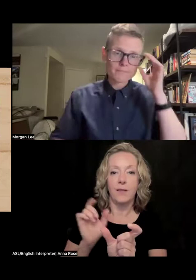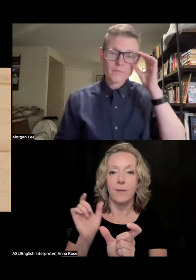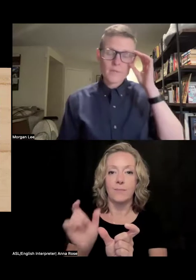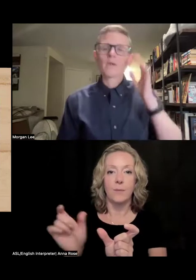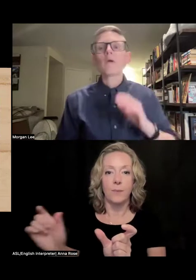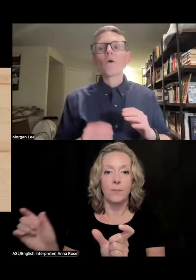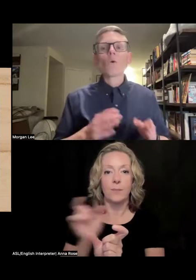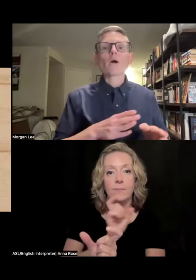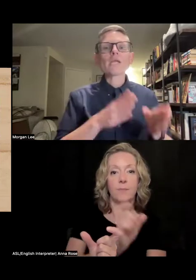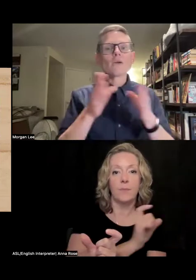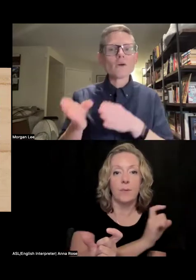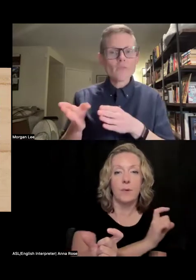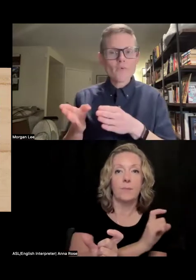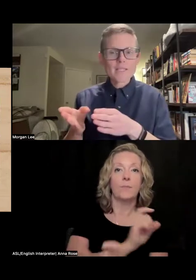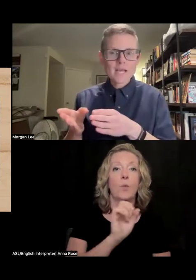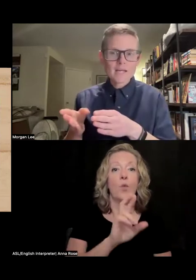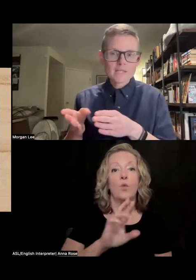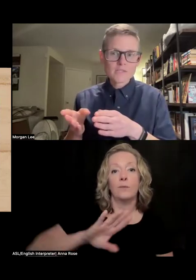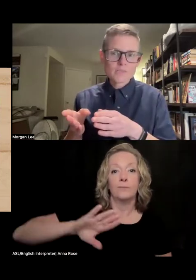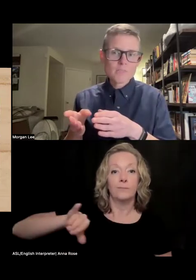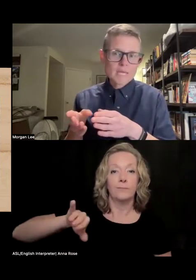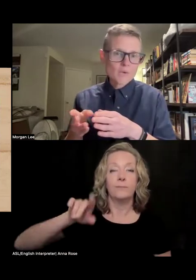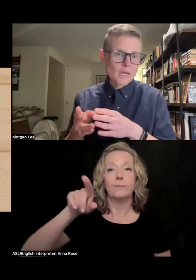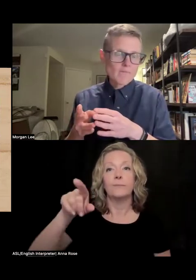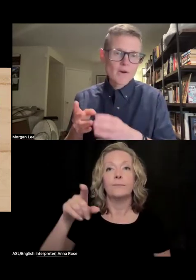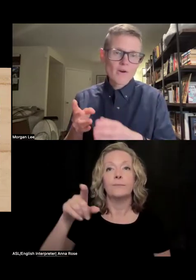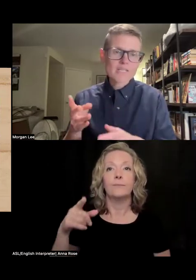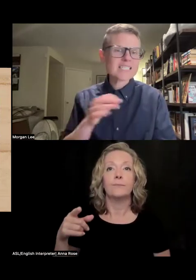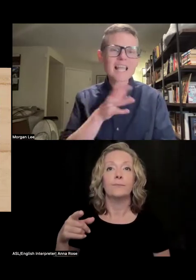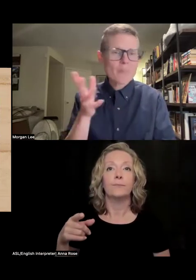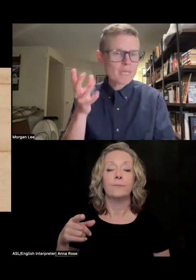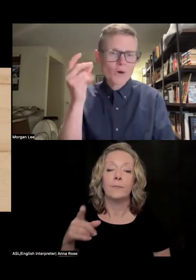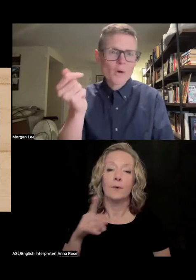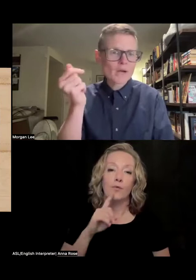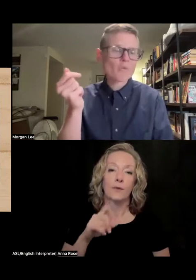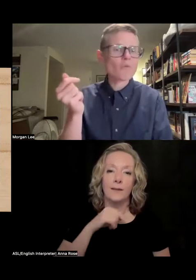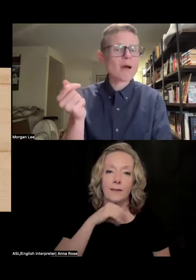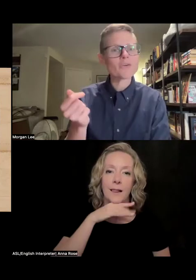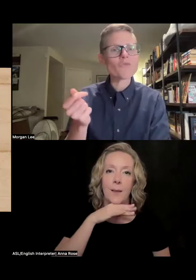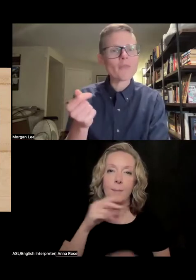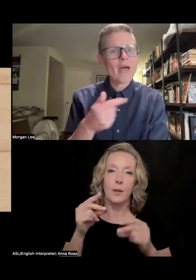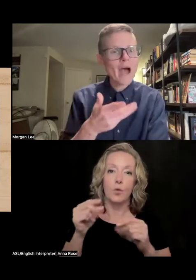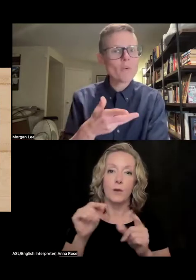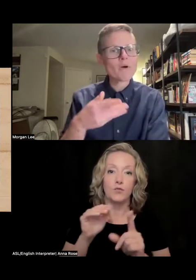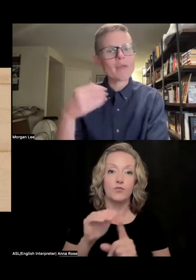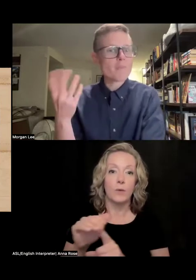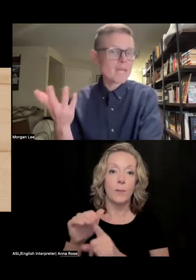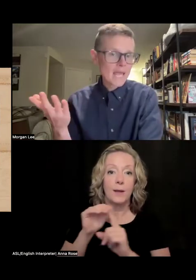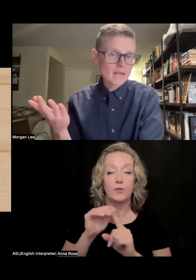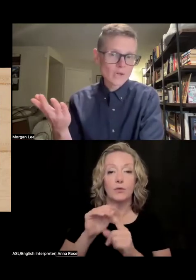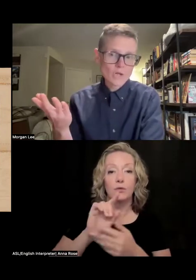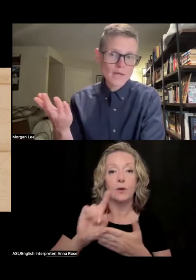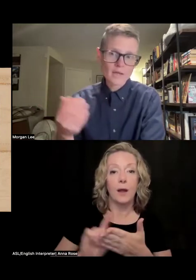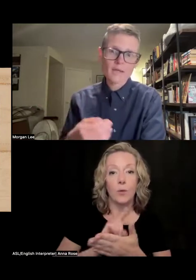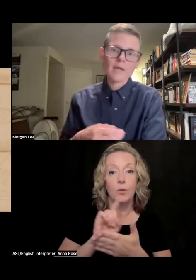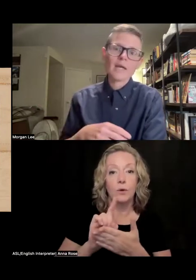it. Or here on the right side is just me doing a very sloppy, quick reminder of what the hour and the minute